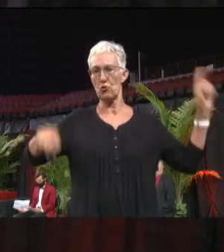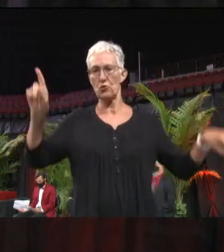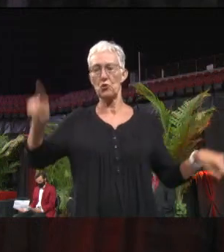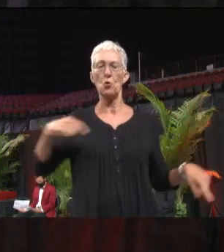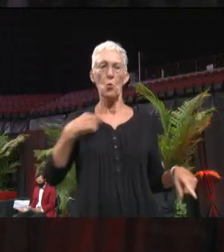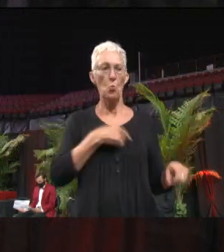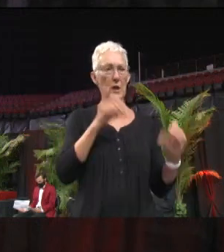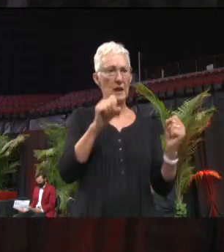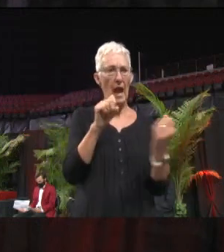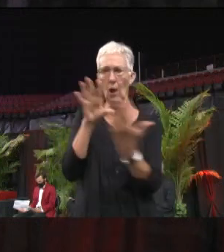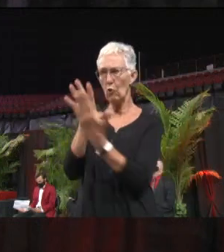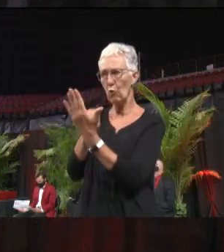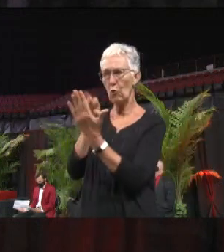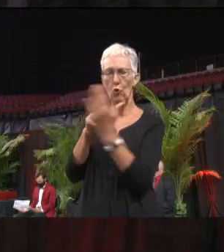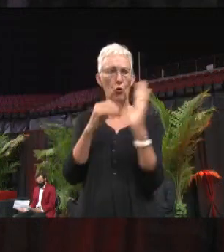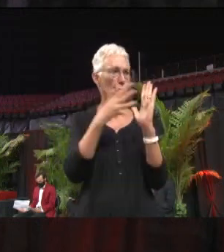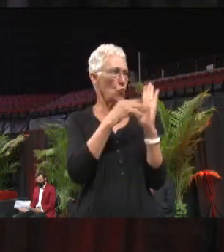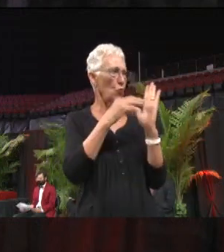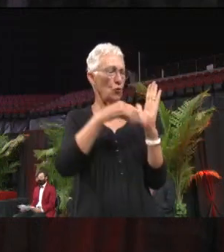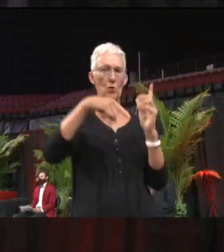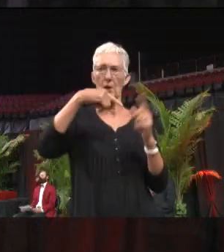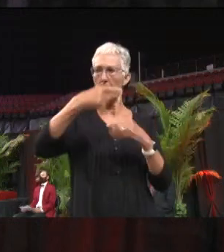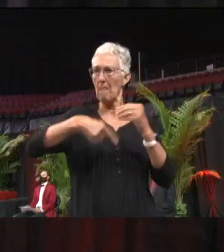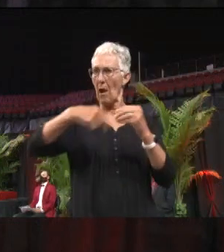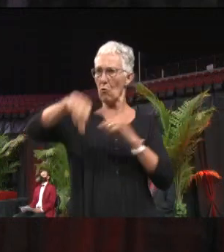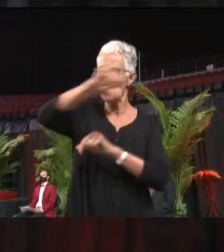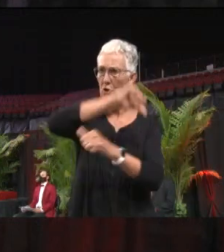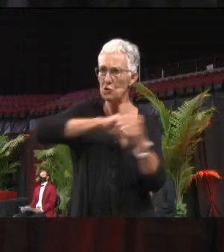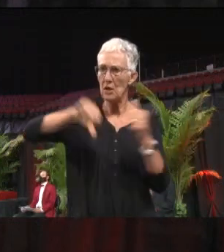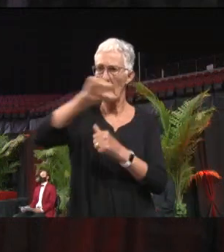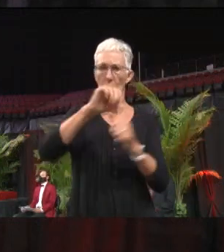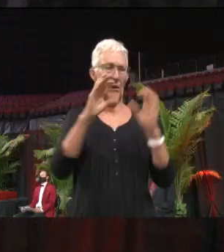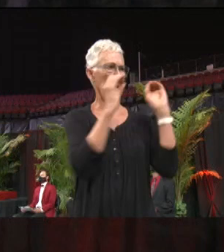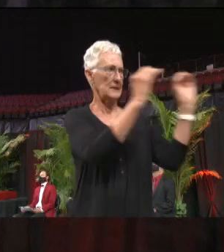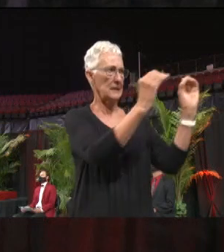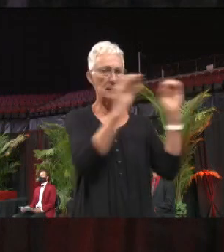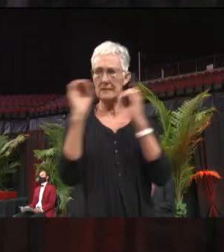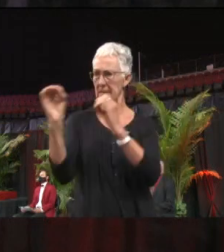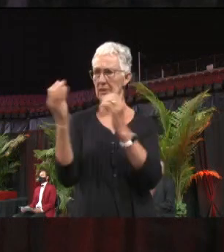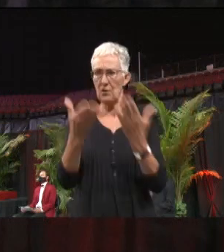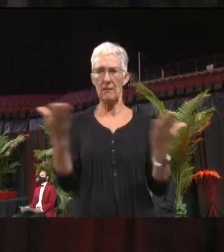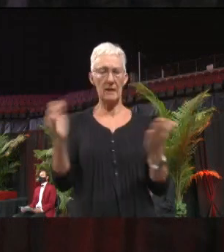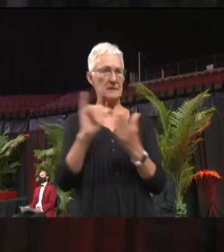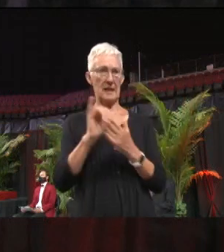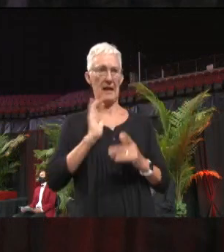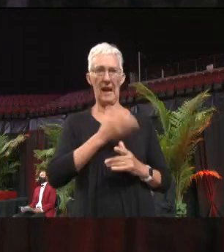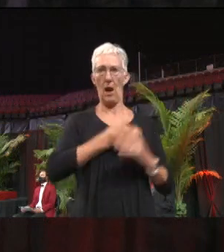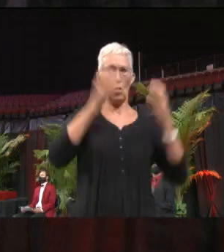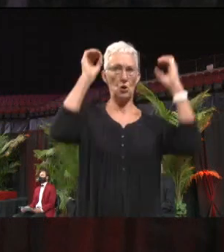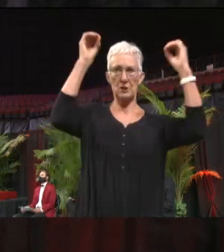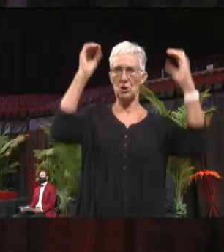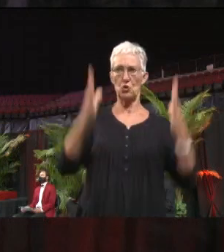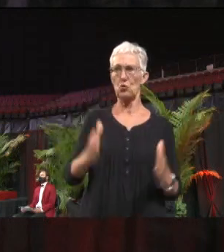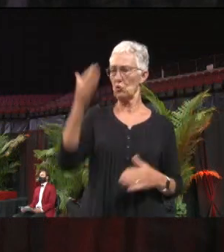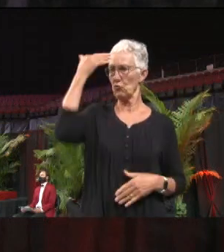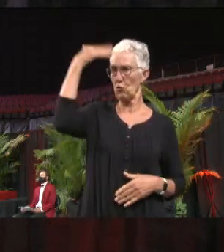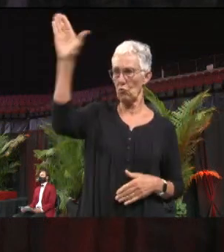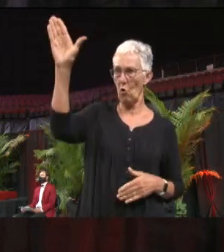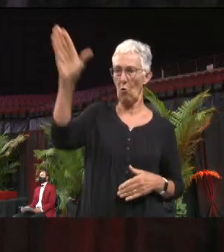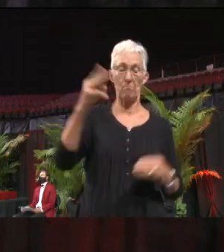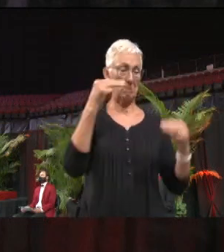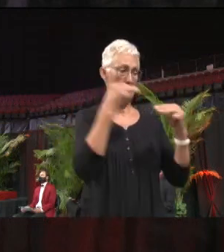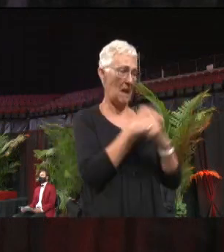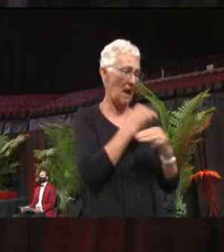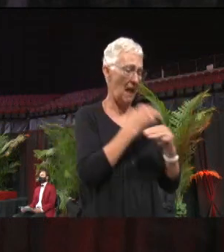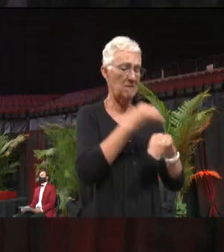learn about each other and teach each other things that our teachers couldn't. Because while I learned the lessons of math, science, and English from